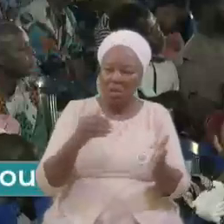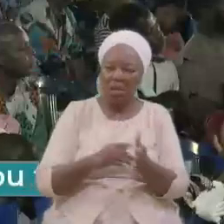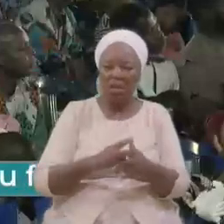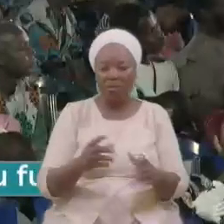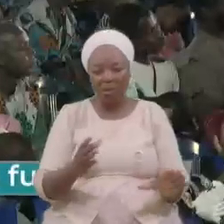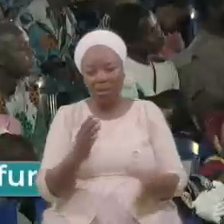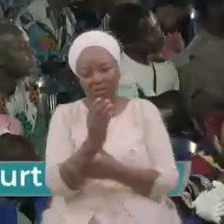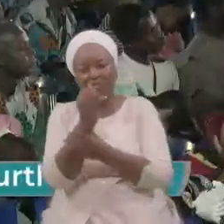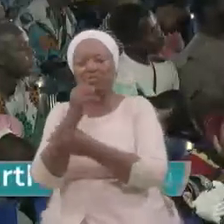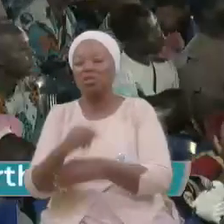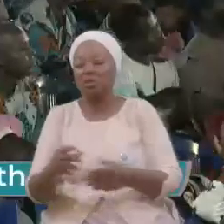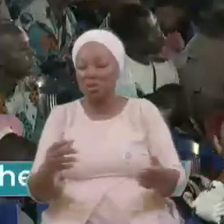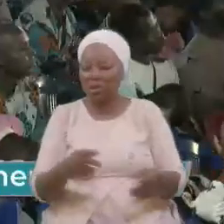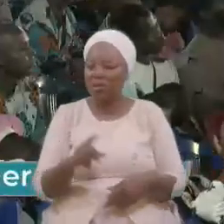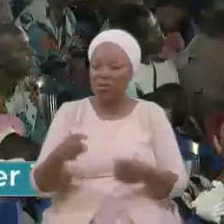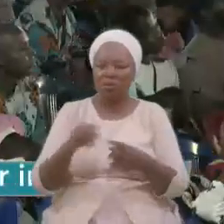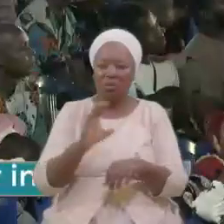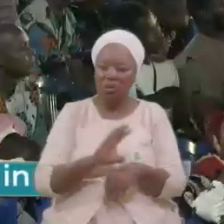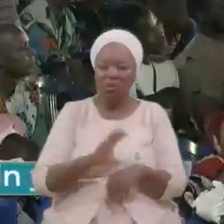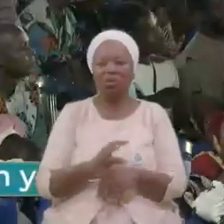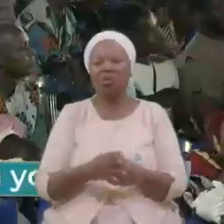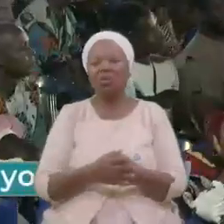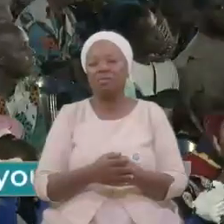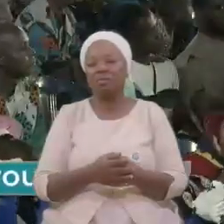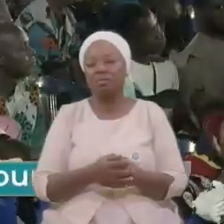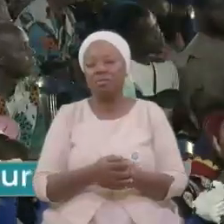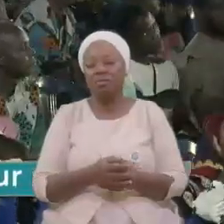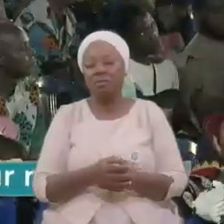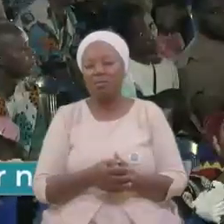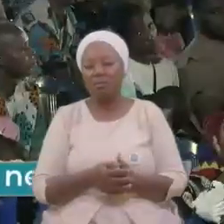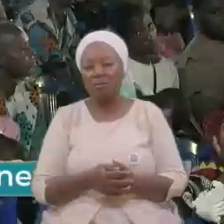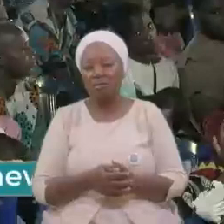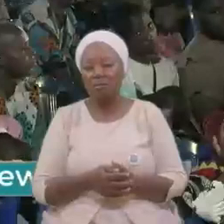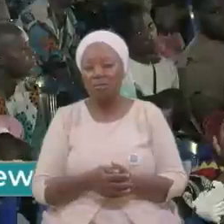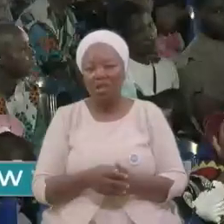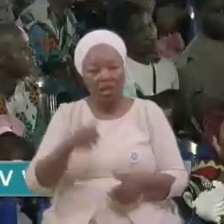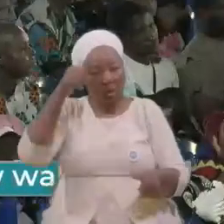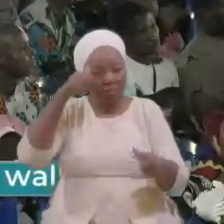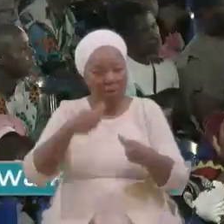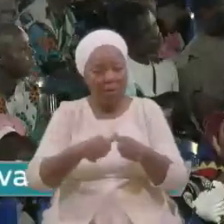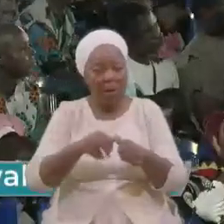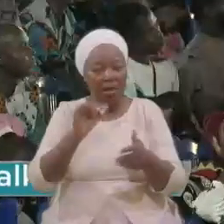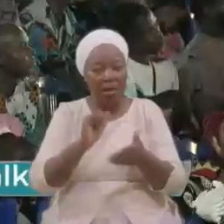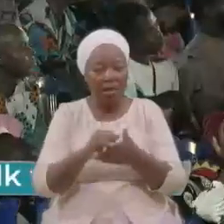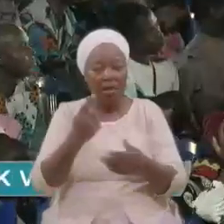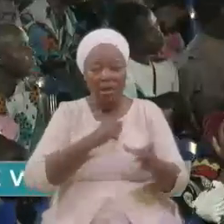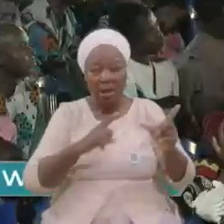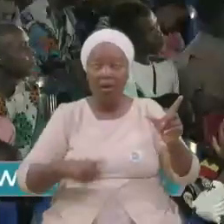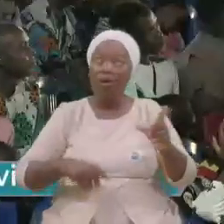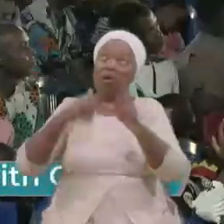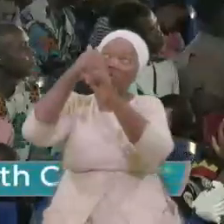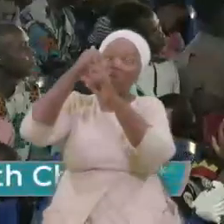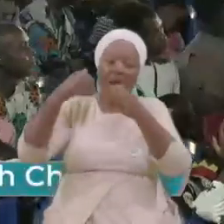follow the Lord. He's been faithful. The Lord has the power to keep you, no matter what is happening in the world today. So